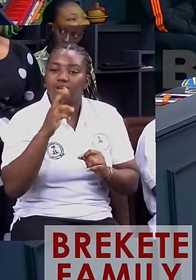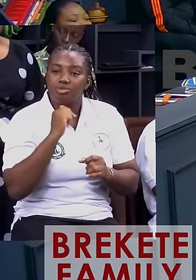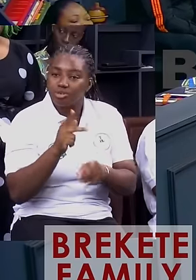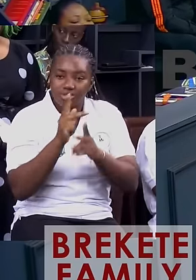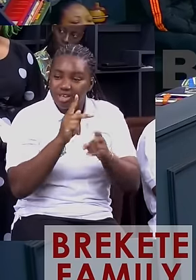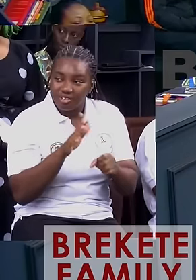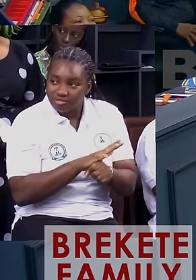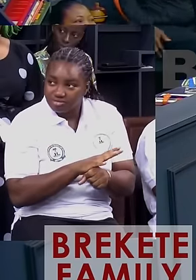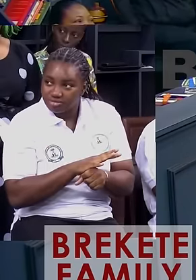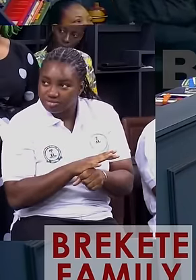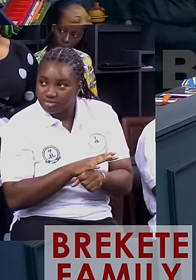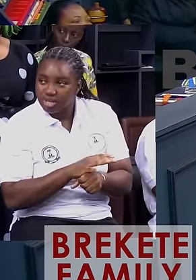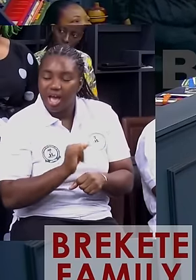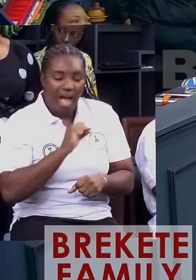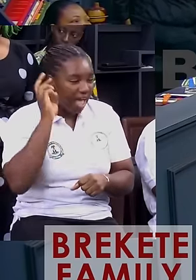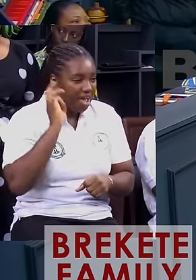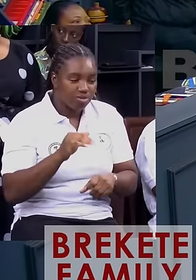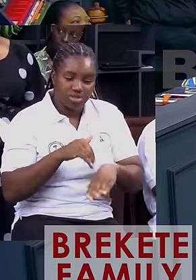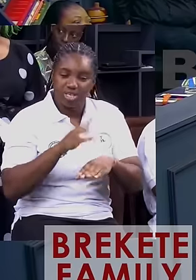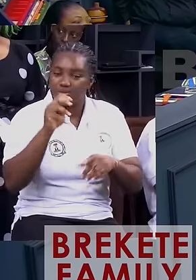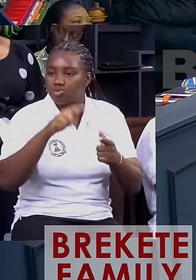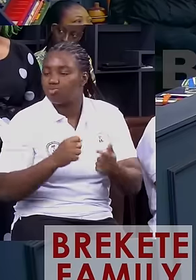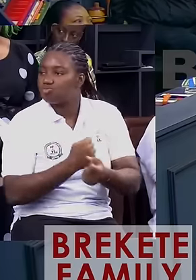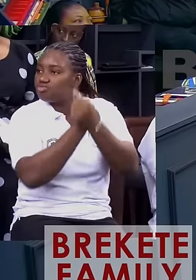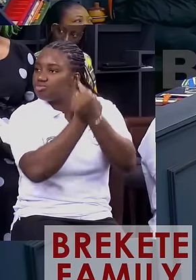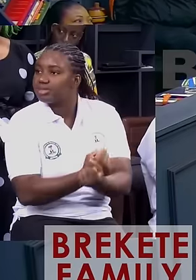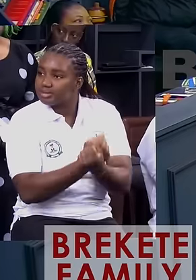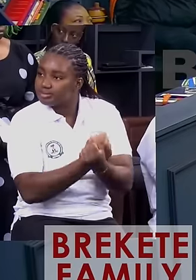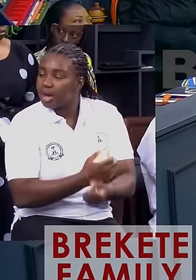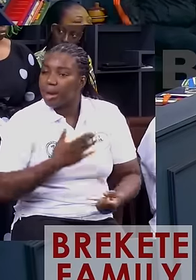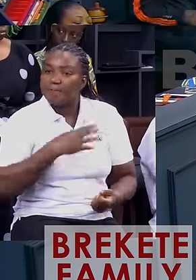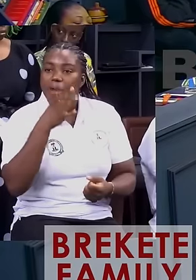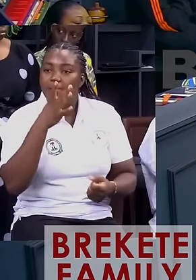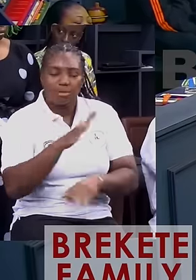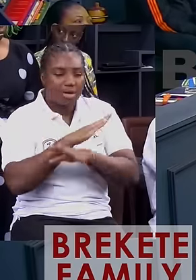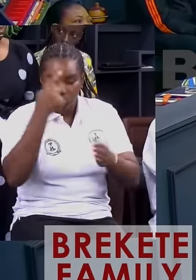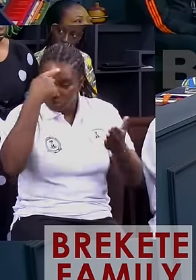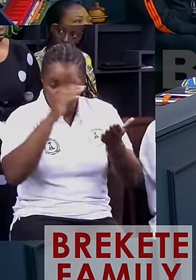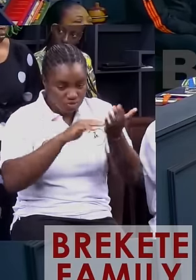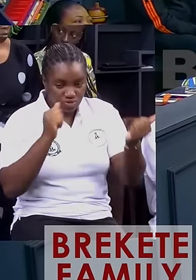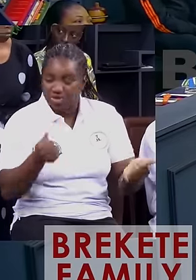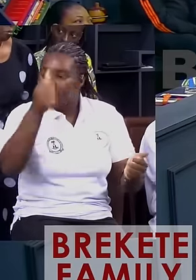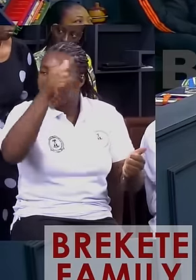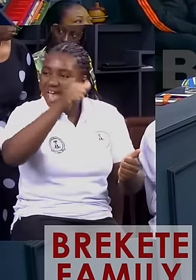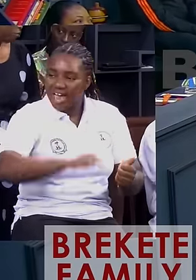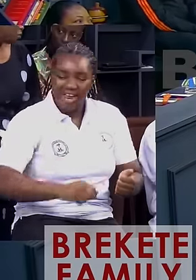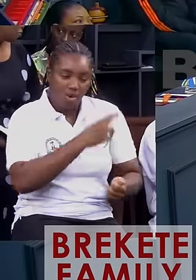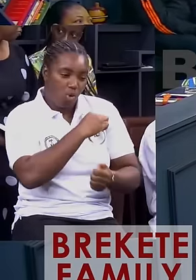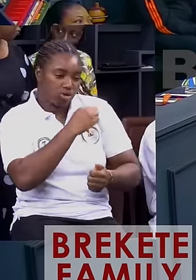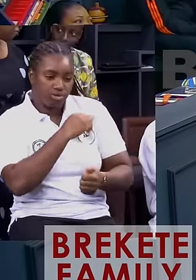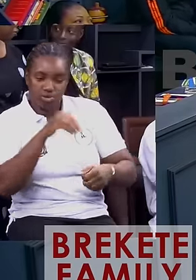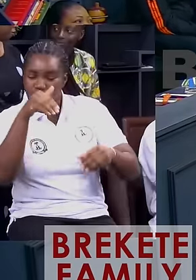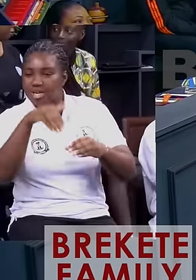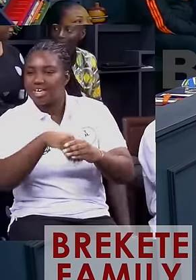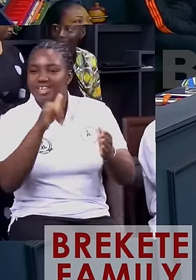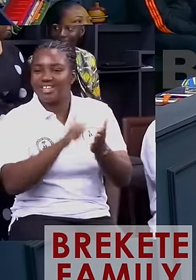village, I go send them to jail. My mother no trust any hospital for this world apart from that